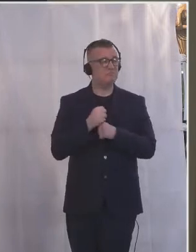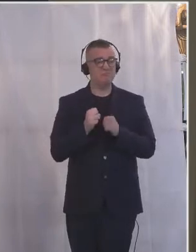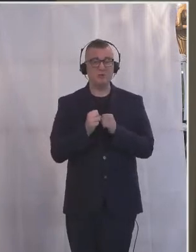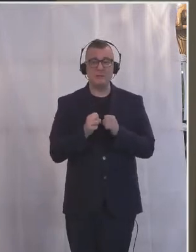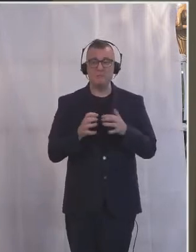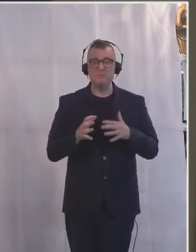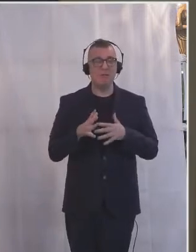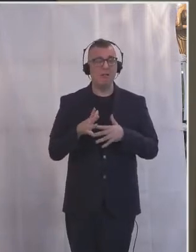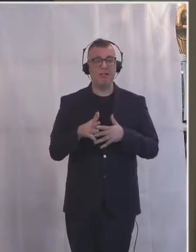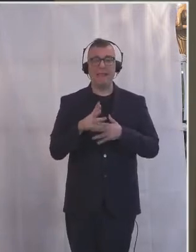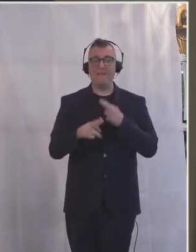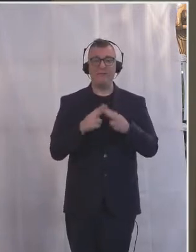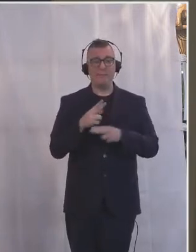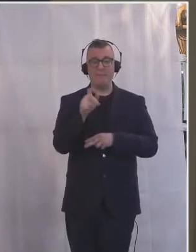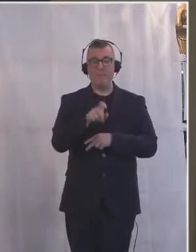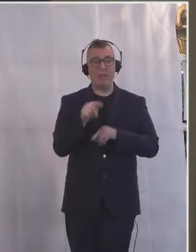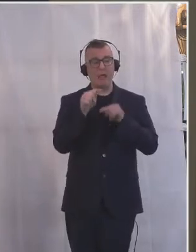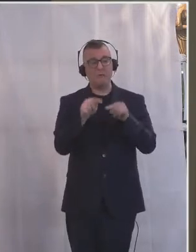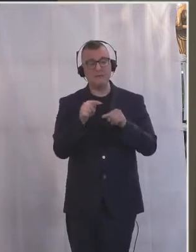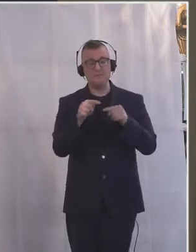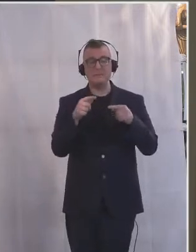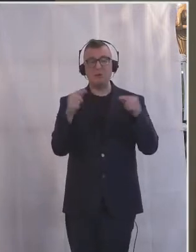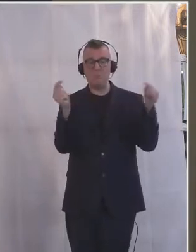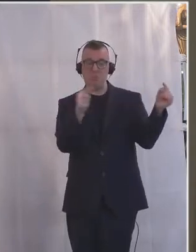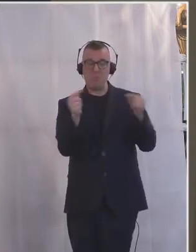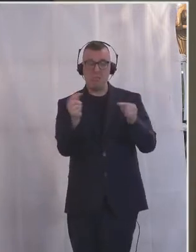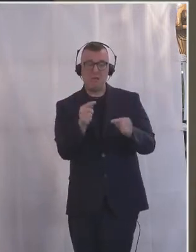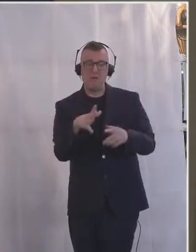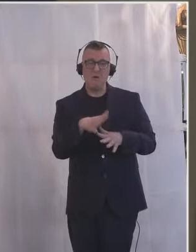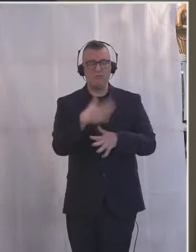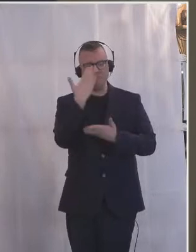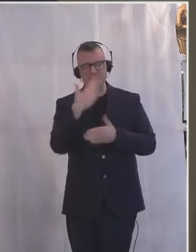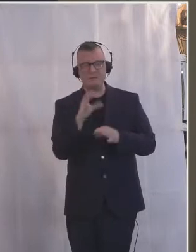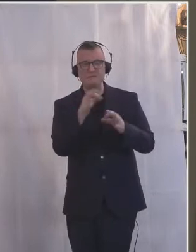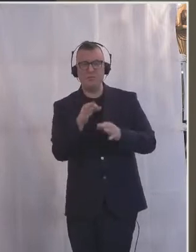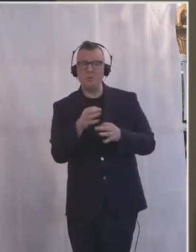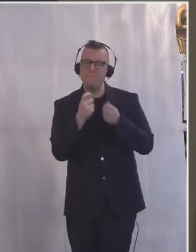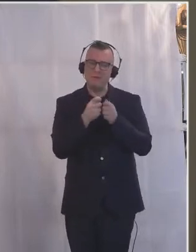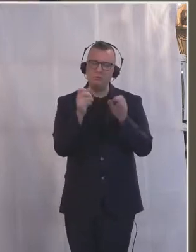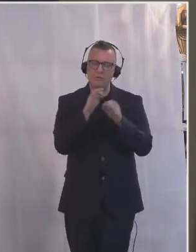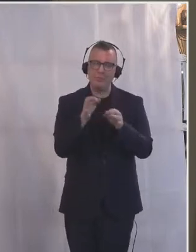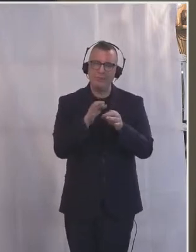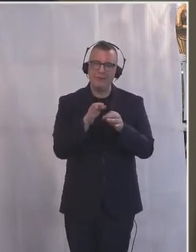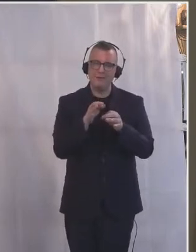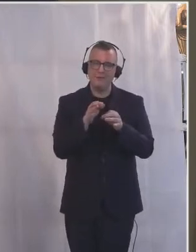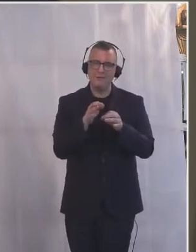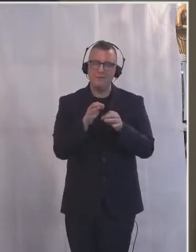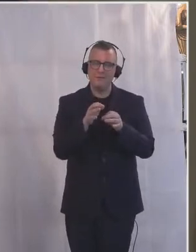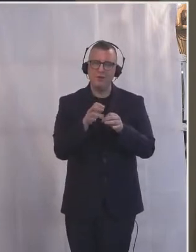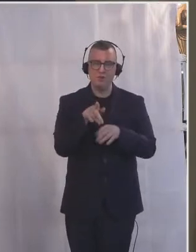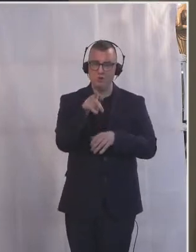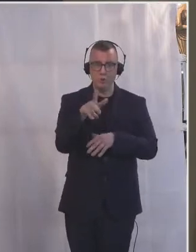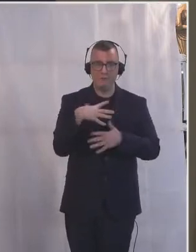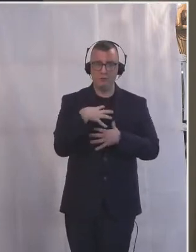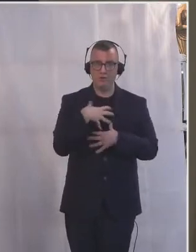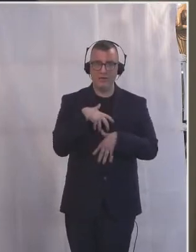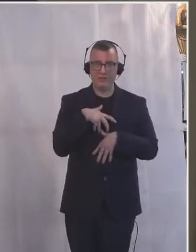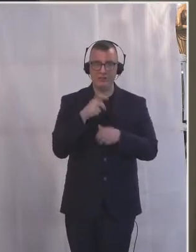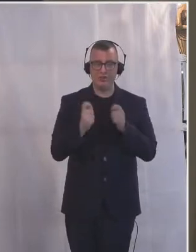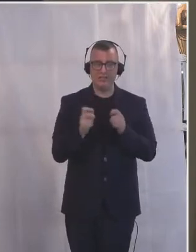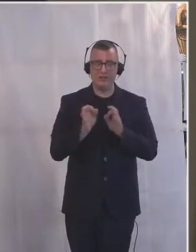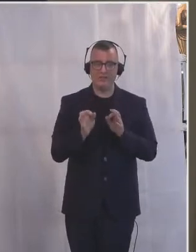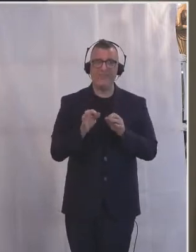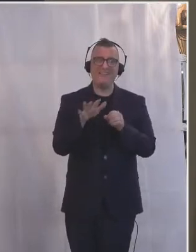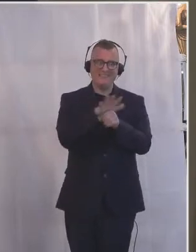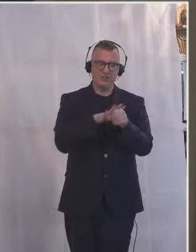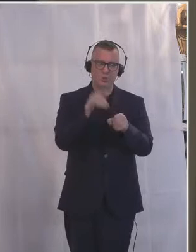where you're subject to harassment or bullying or not being respected or not being valued, actually, it's not you that needs to change, it's the situation that needs to